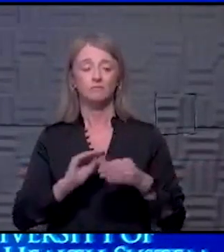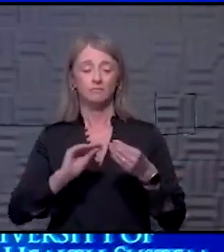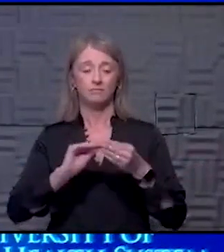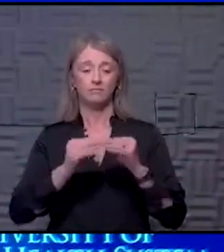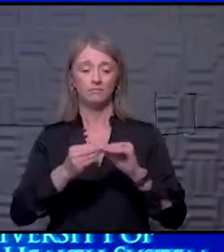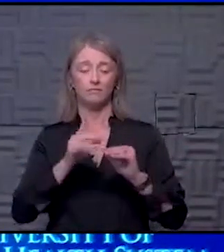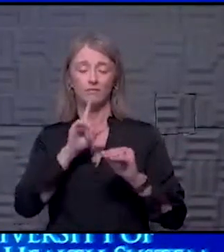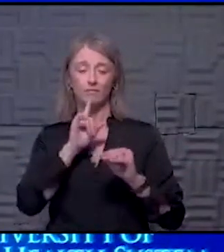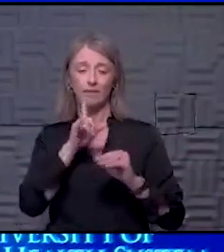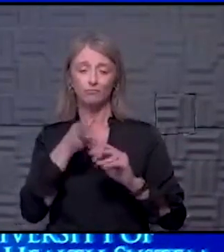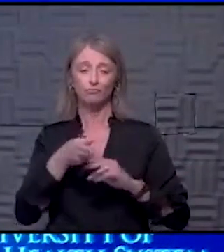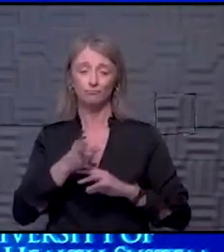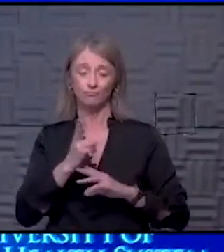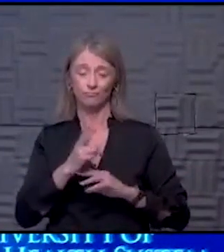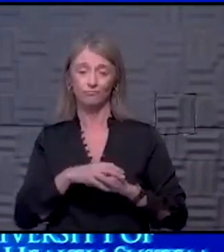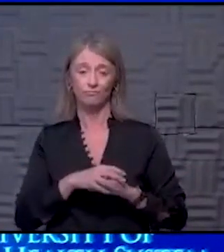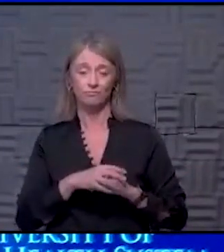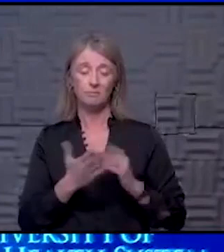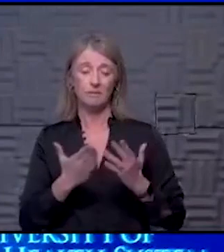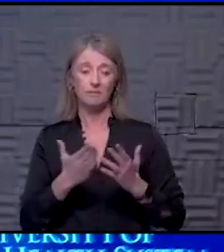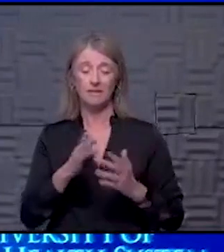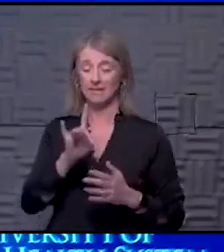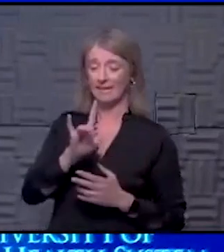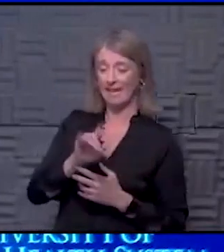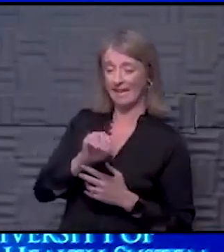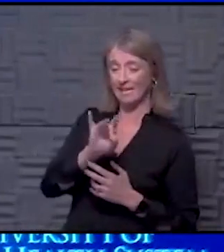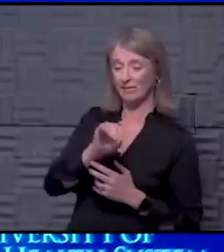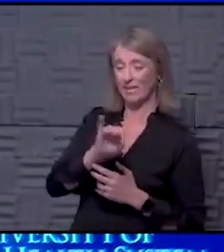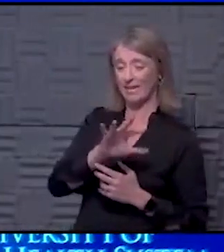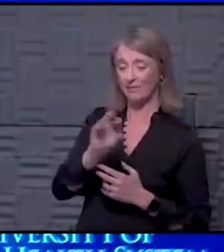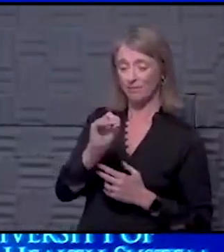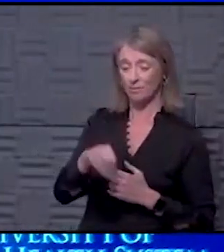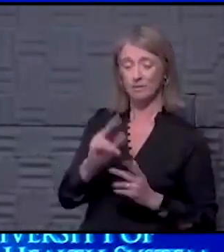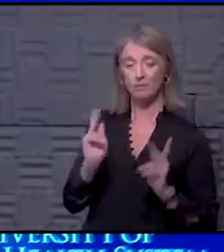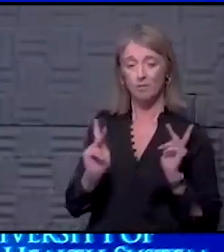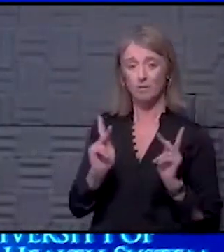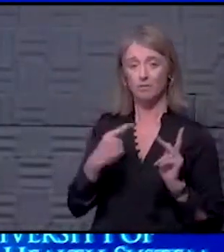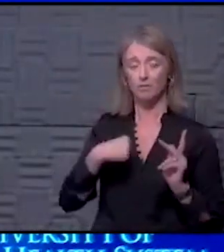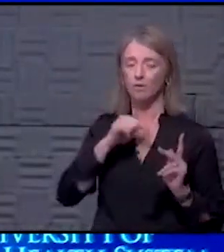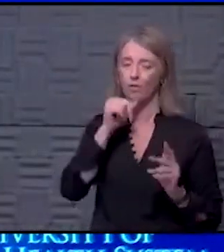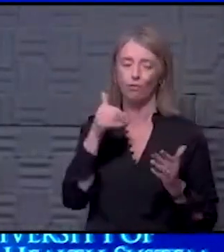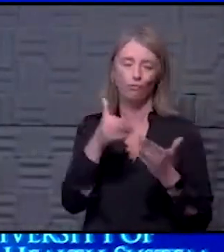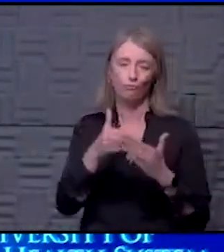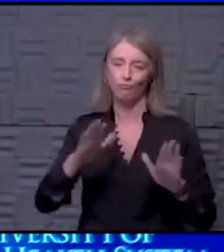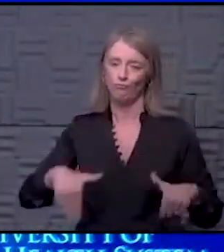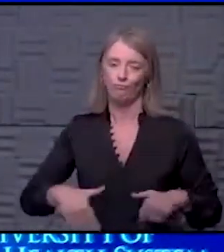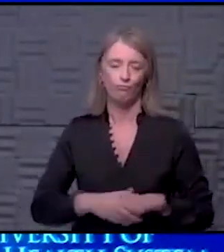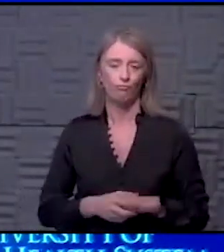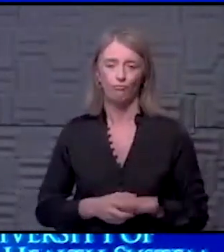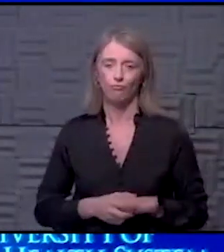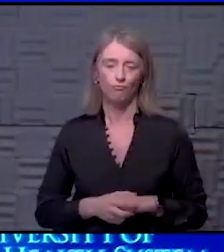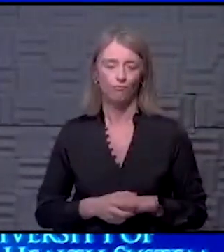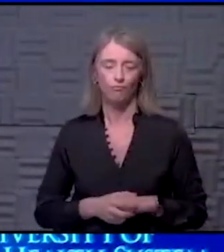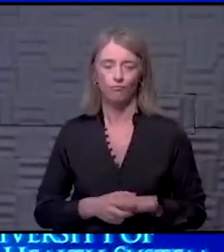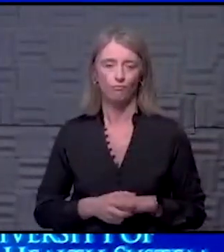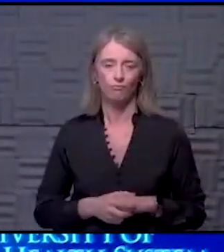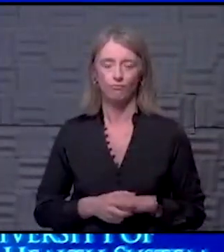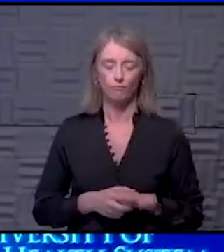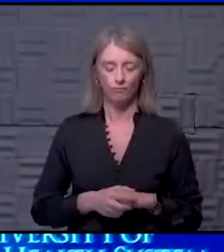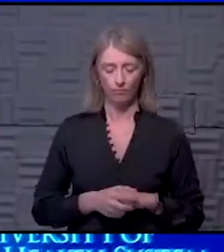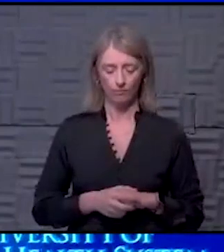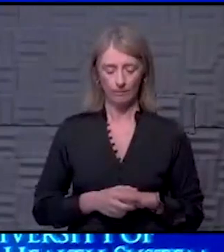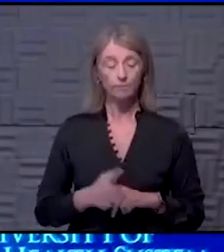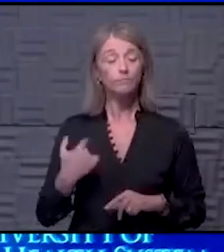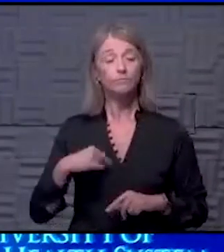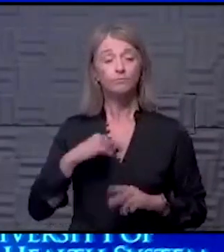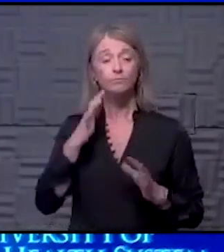is actually higher, maybe even as high as 80 or 85% of the population. And we know we're not there. So definitely not at the point where